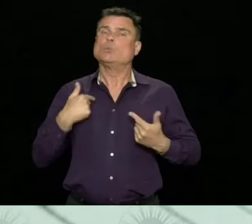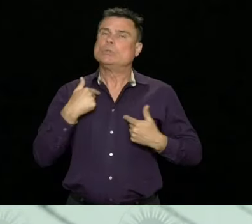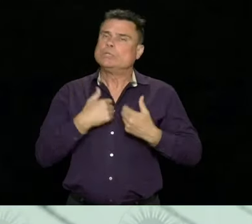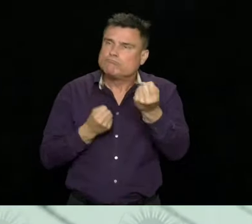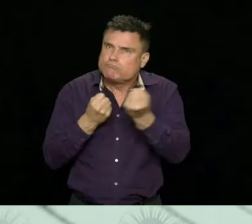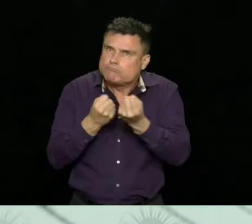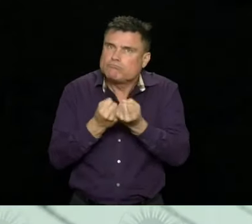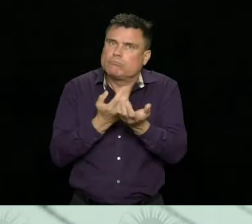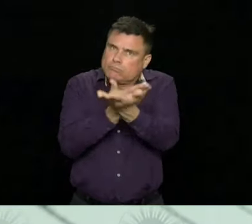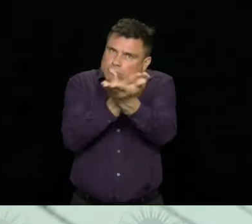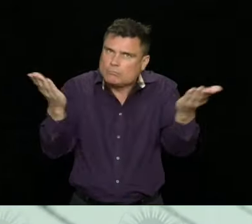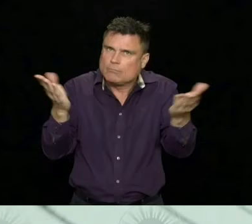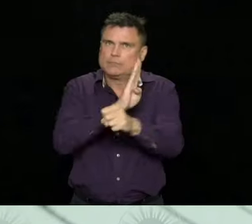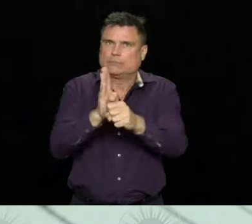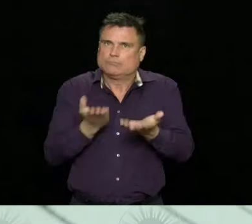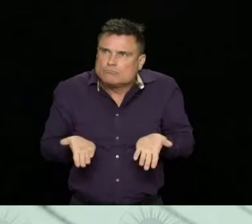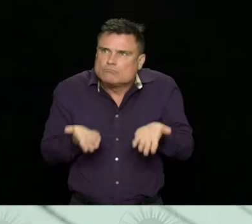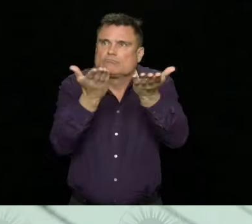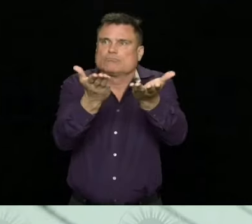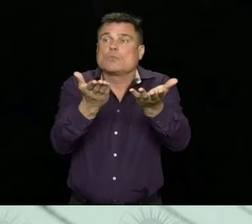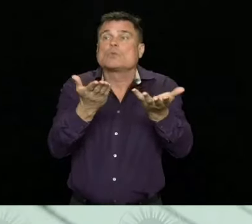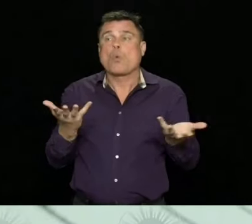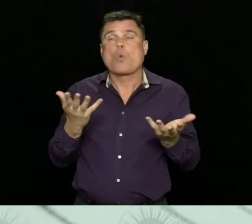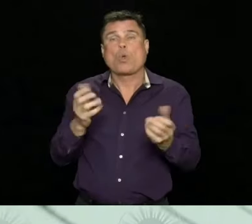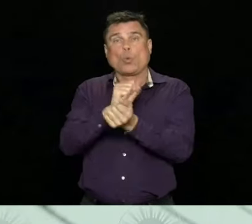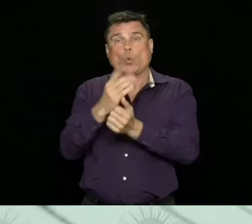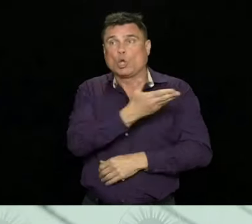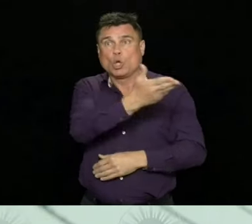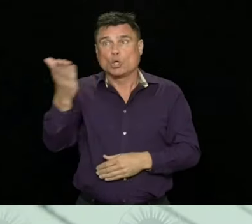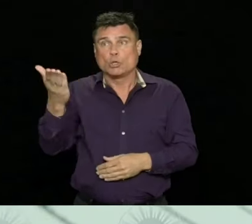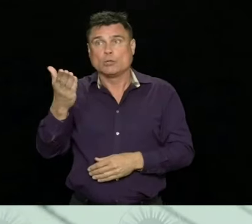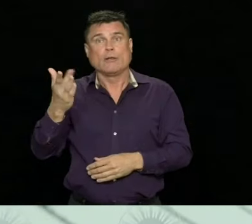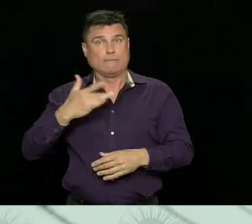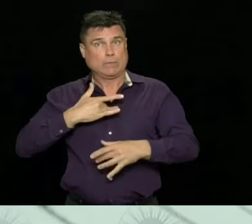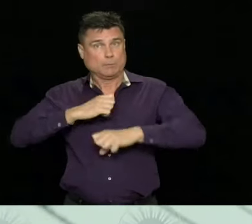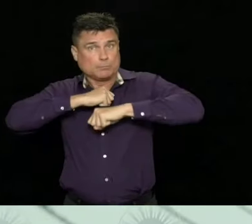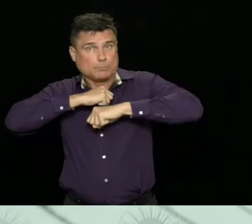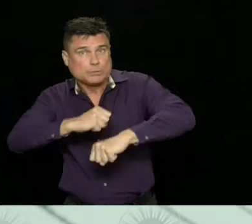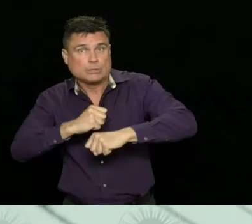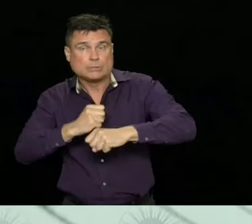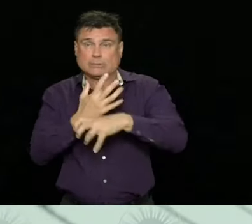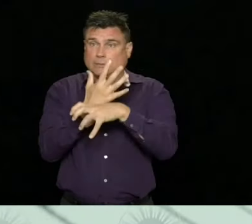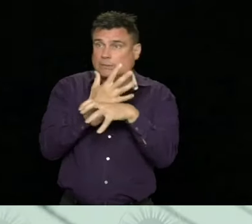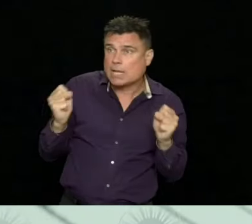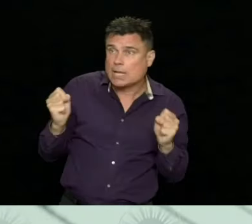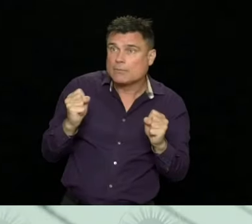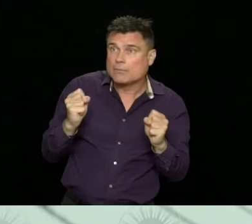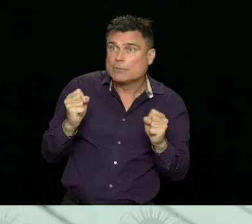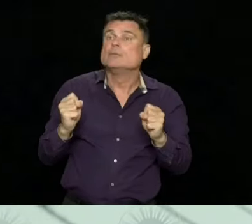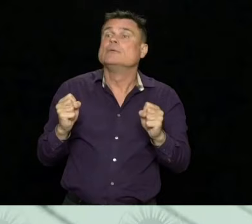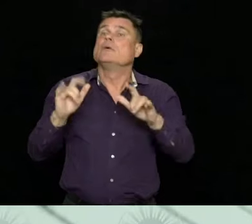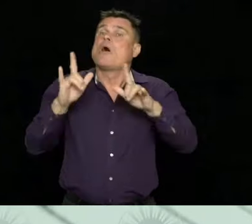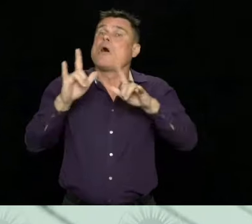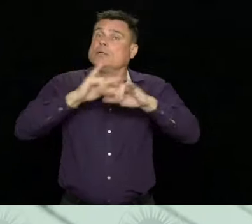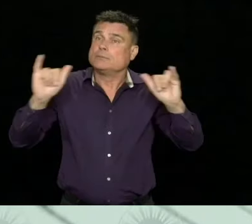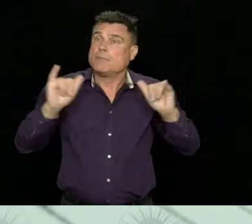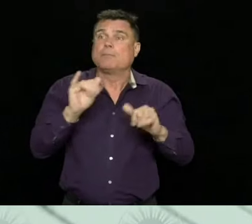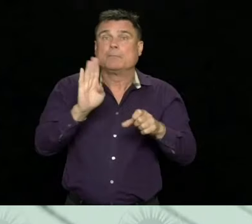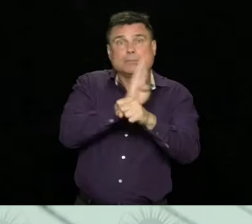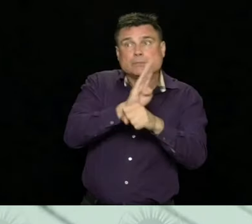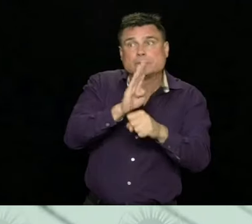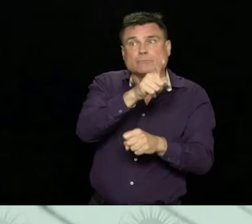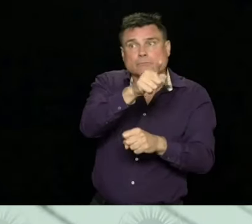same time, businesses have the support that they need in order to recover fast from this